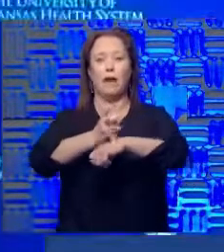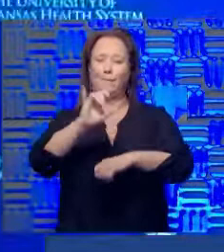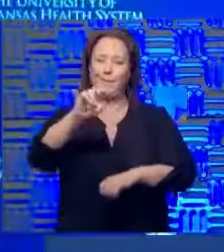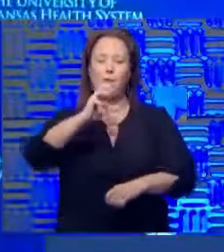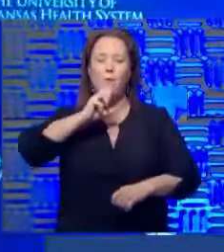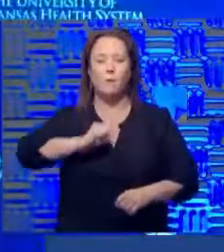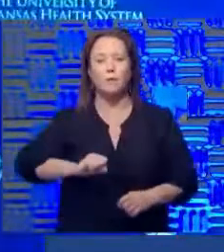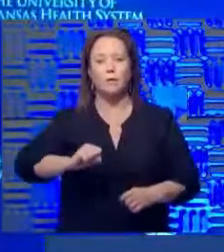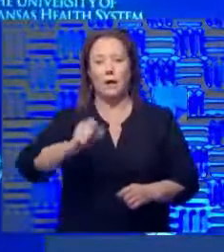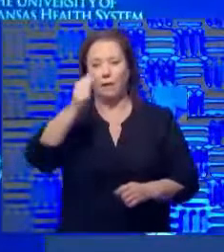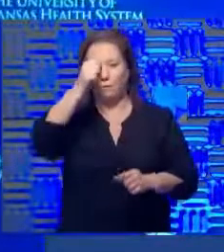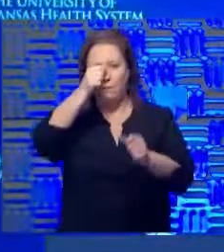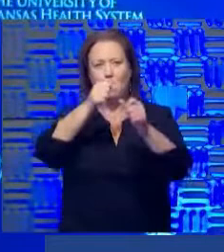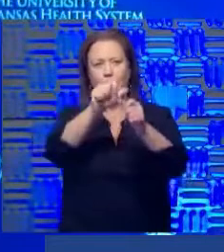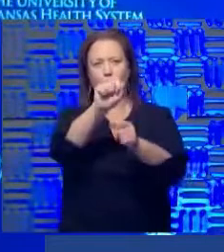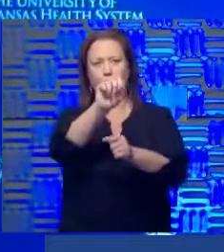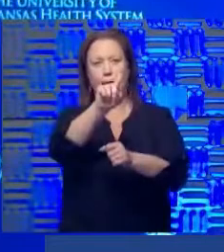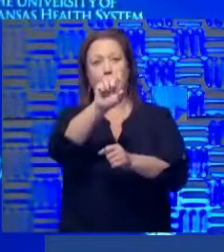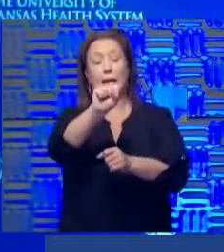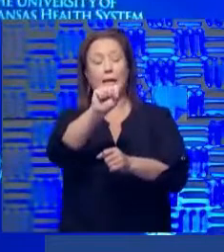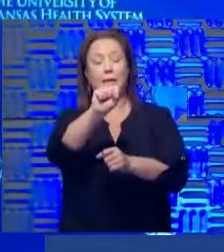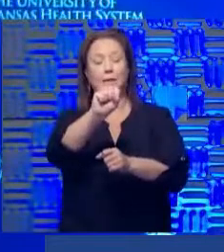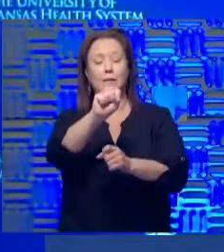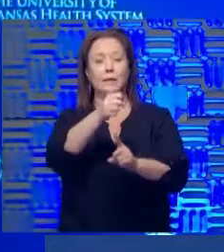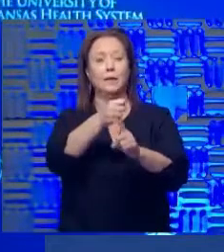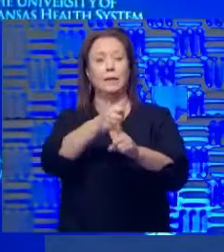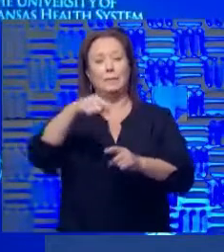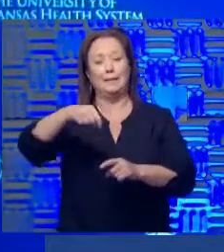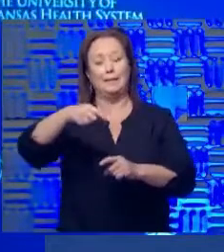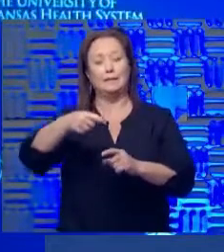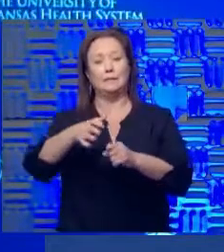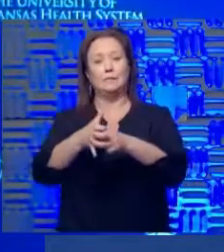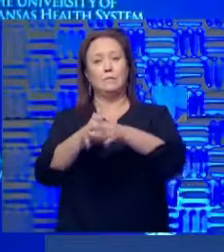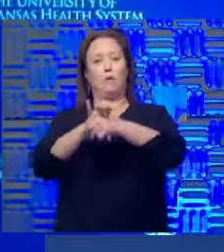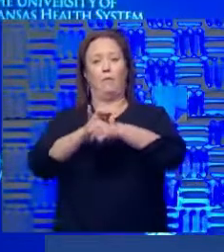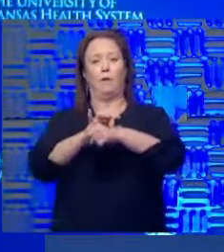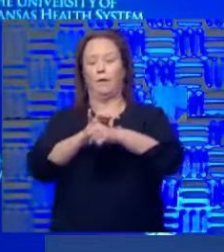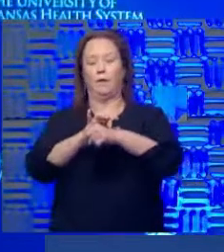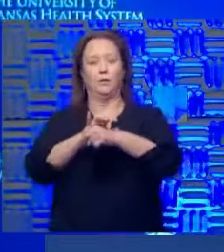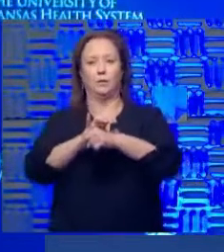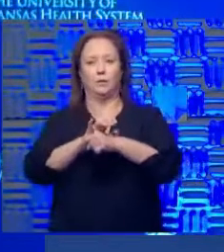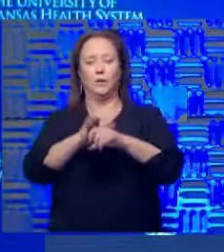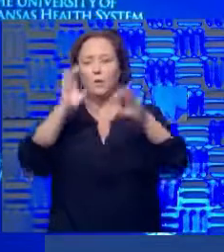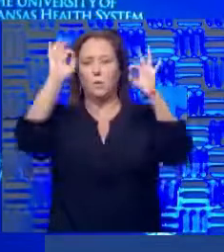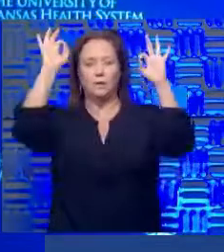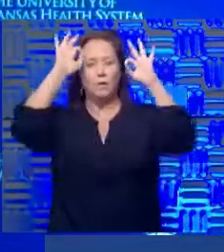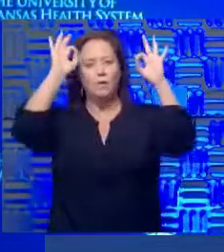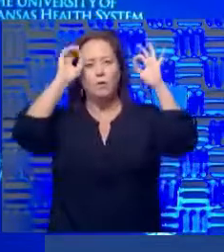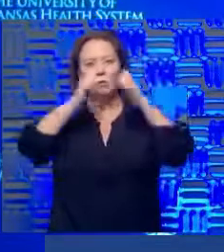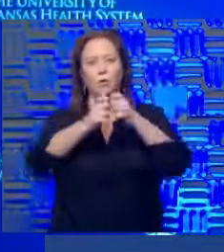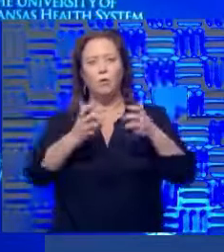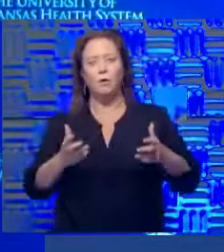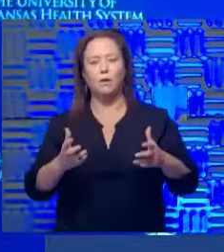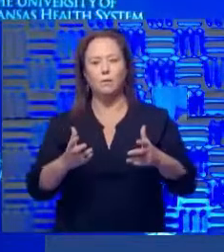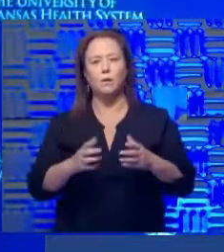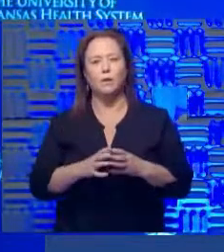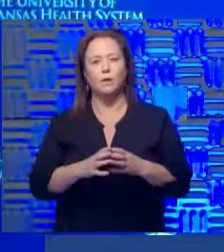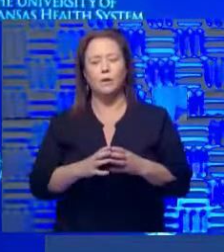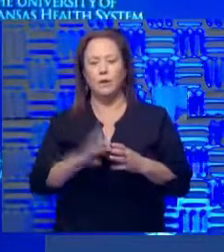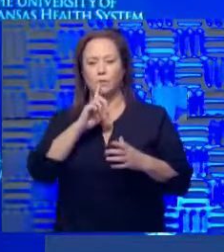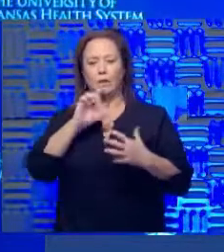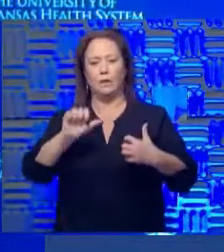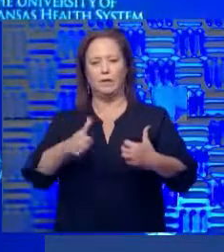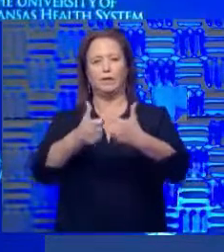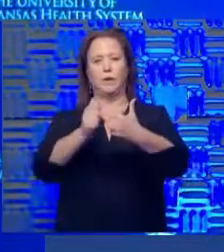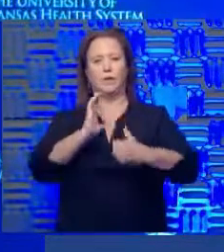then this pandemic is just so encompassing and so unknown. It is probably the challenge